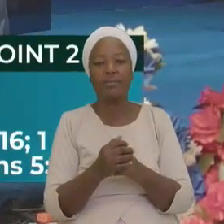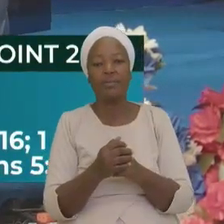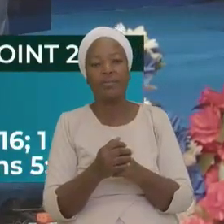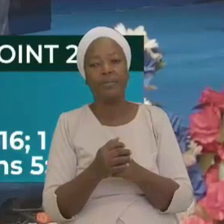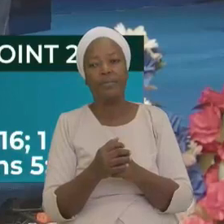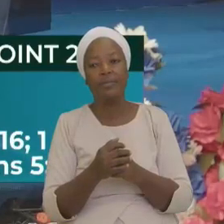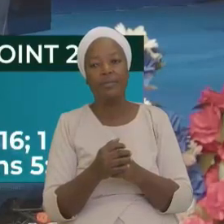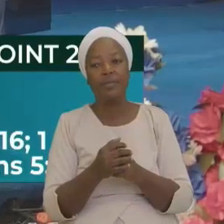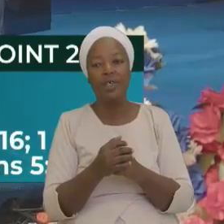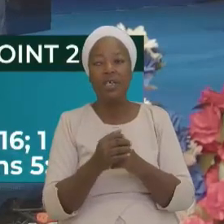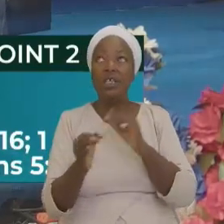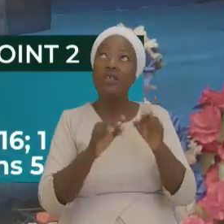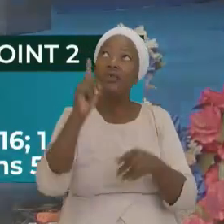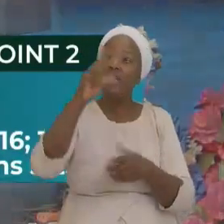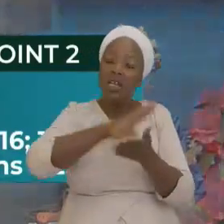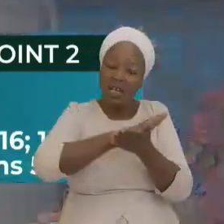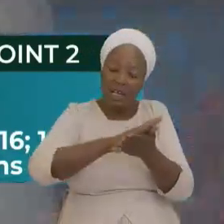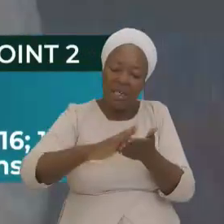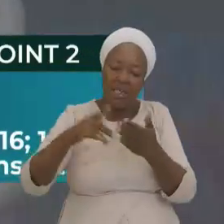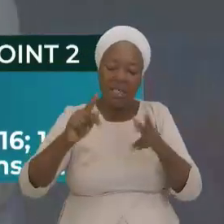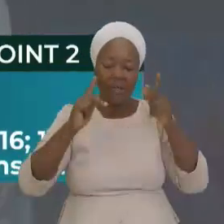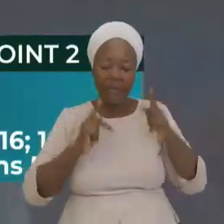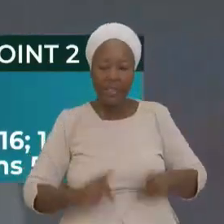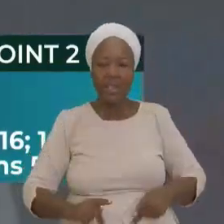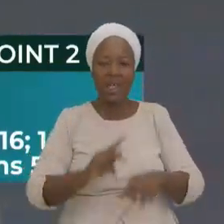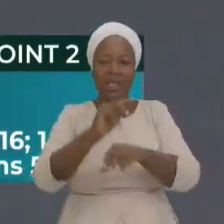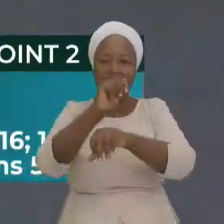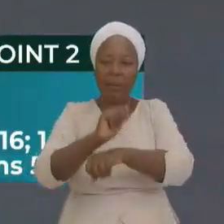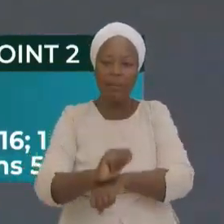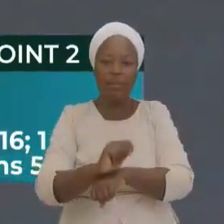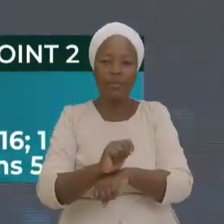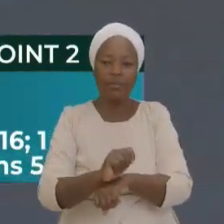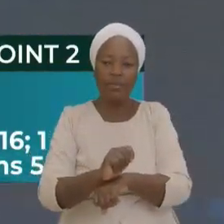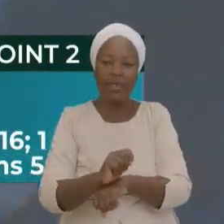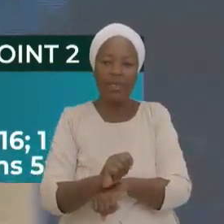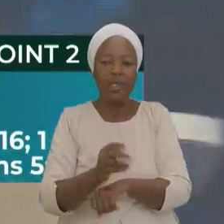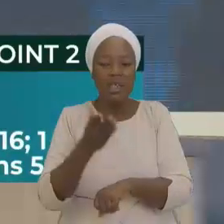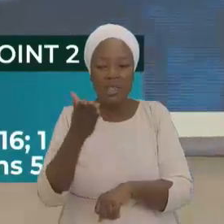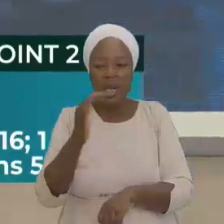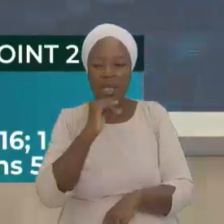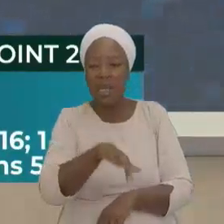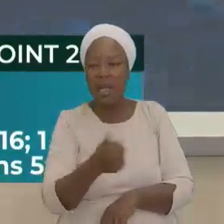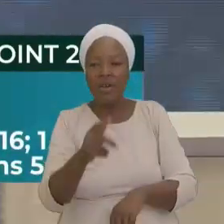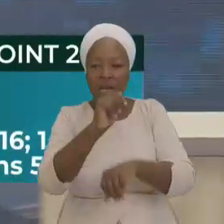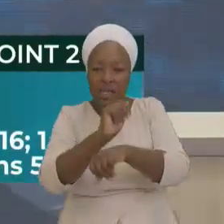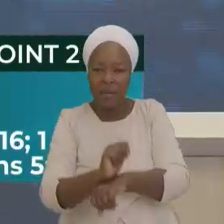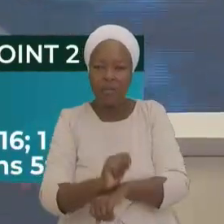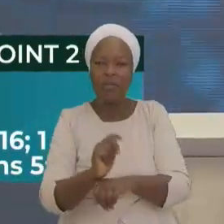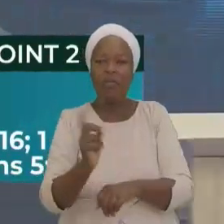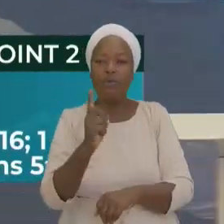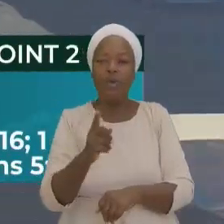If he cleansed the physical temple, there's another temple where God